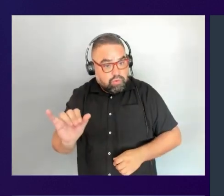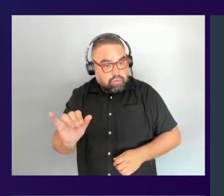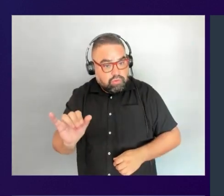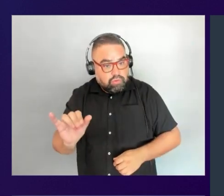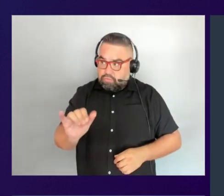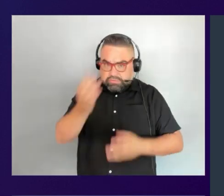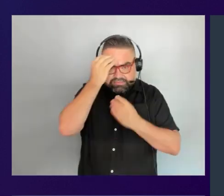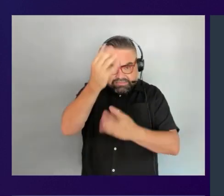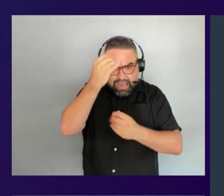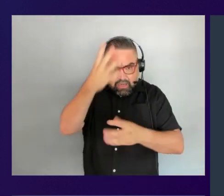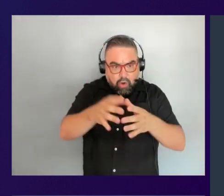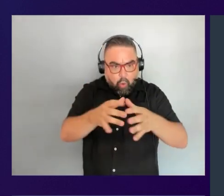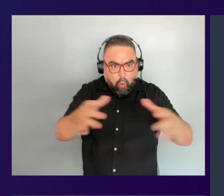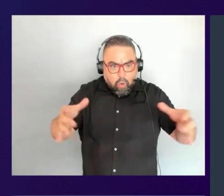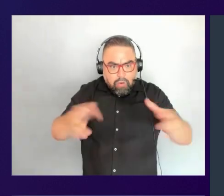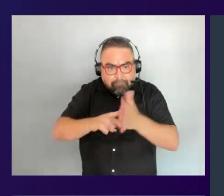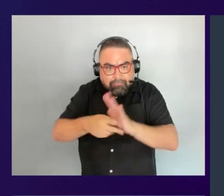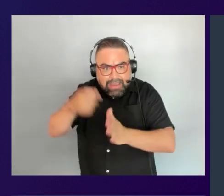concerned about cost?